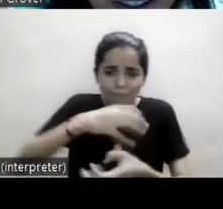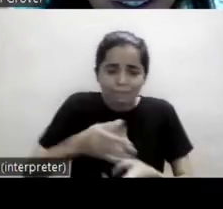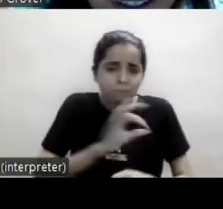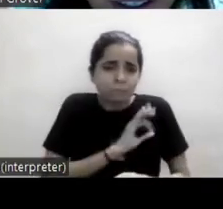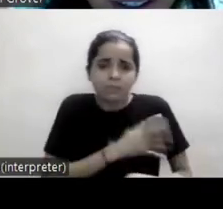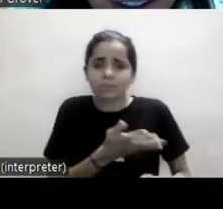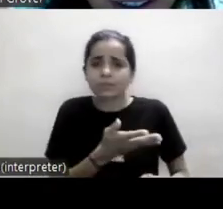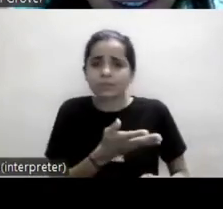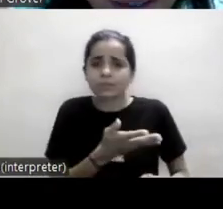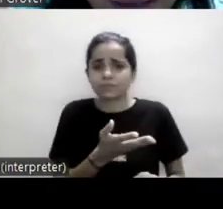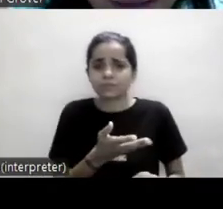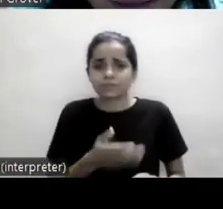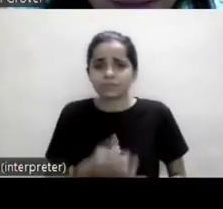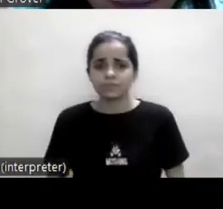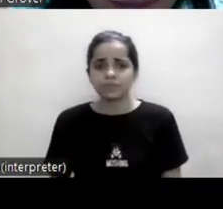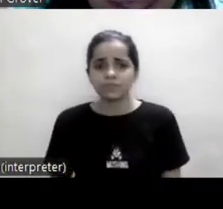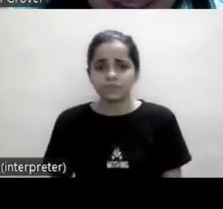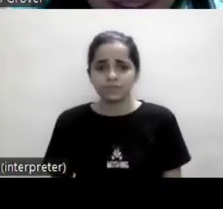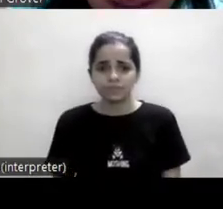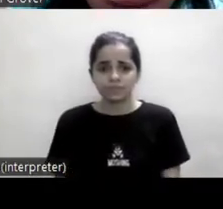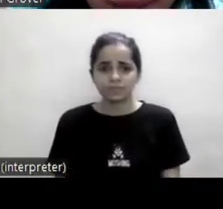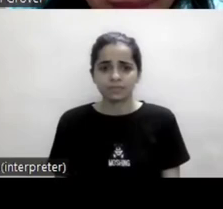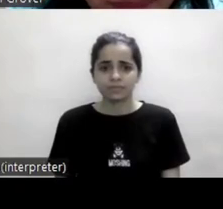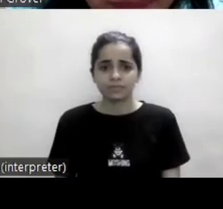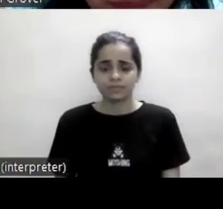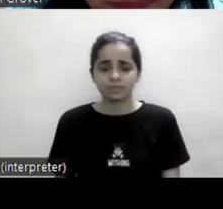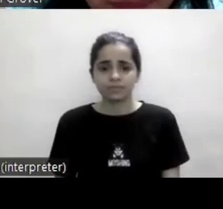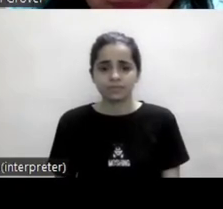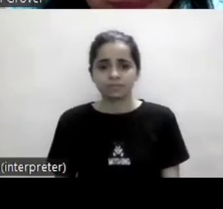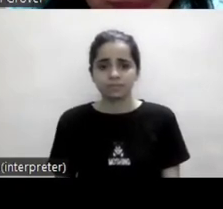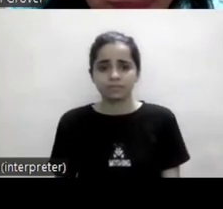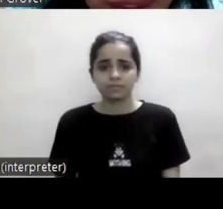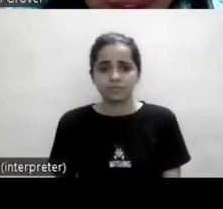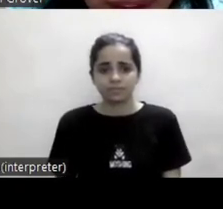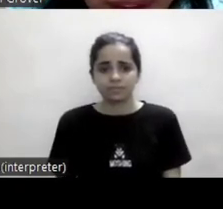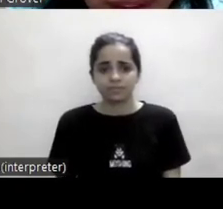With spaghetti hoops all over it.